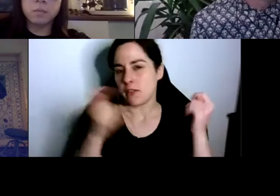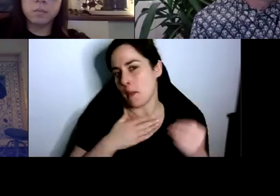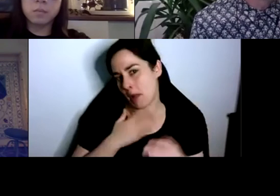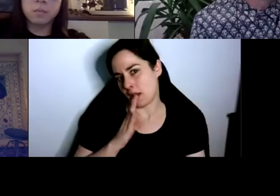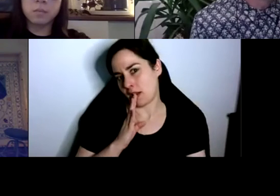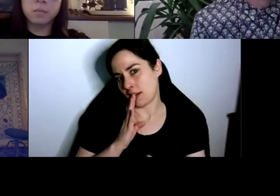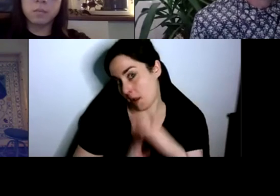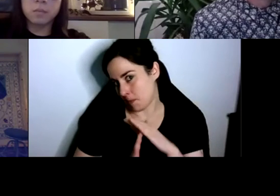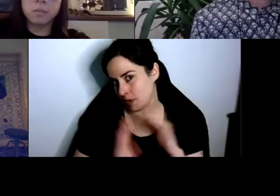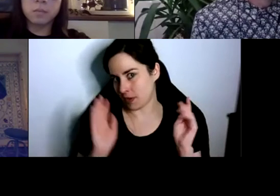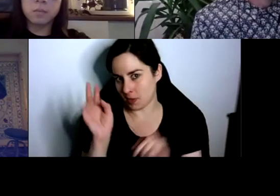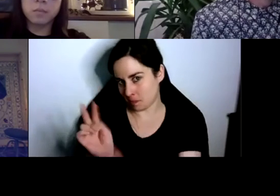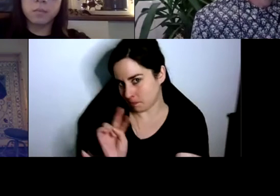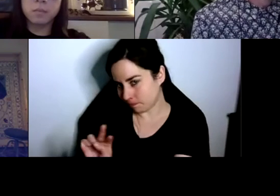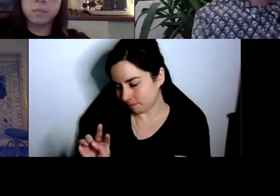we're like